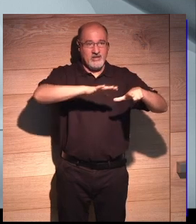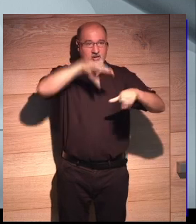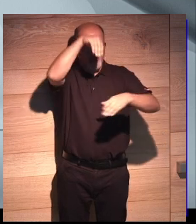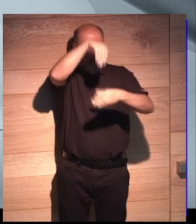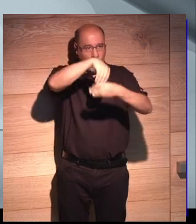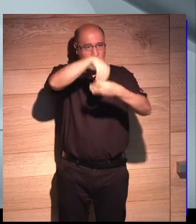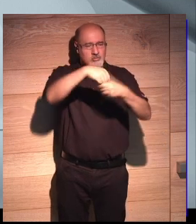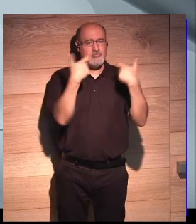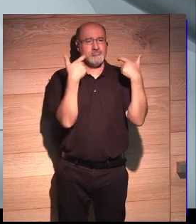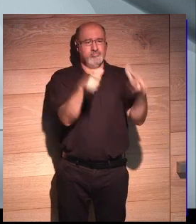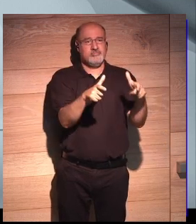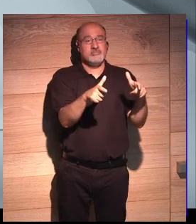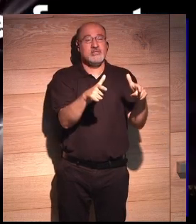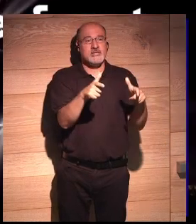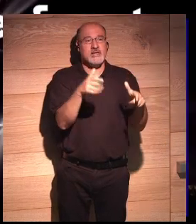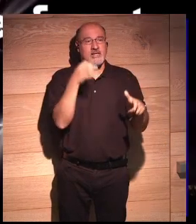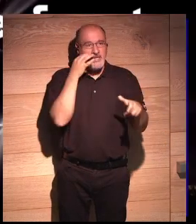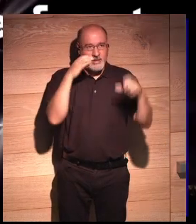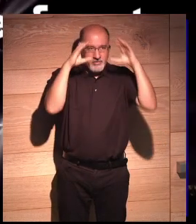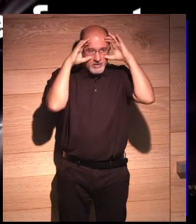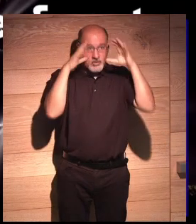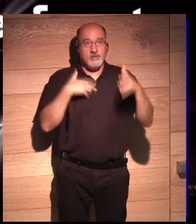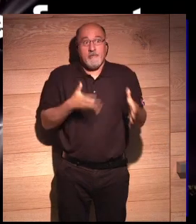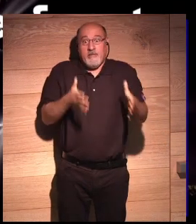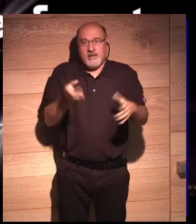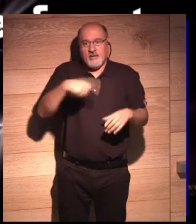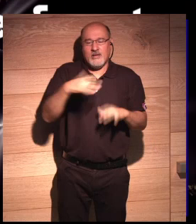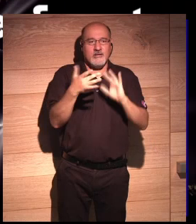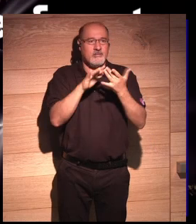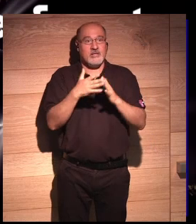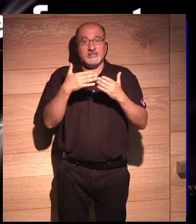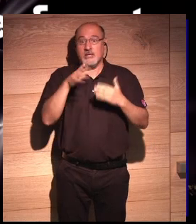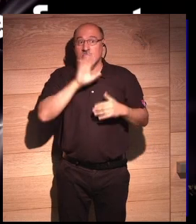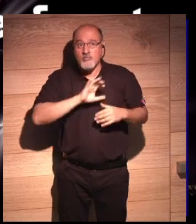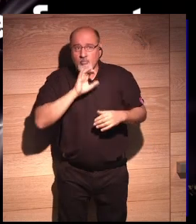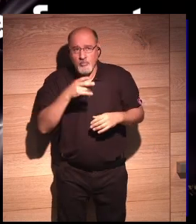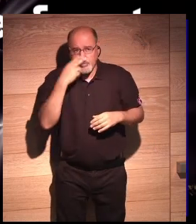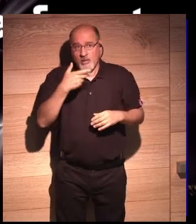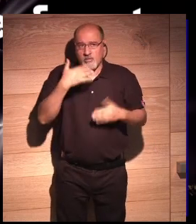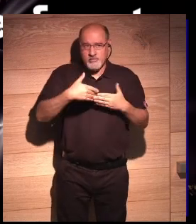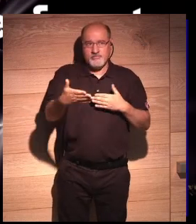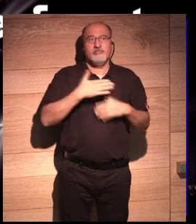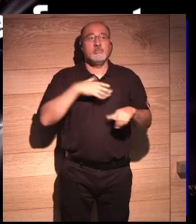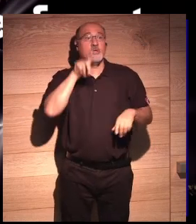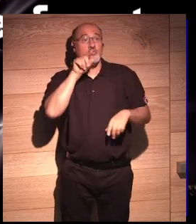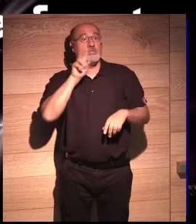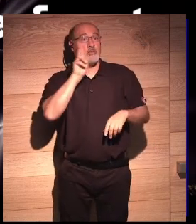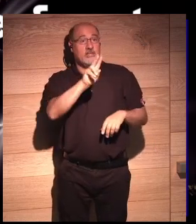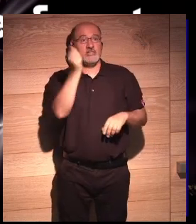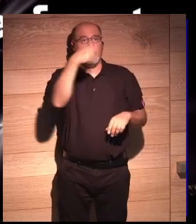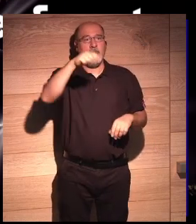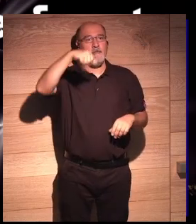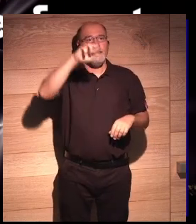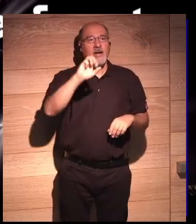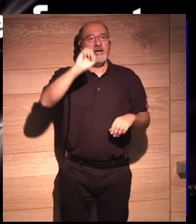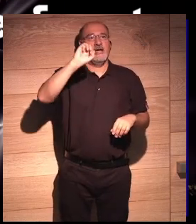for chatting. If you're interested, our Twitter is MarshmallowLF, and